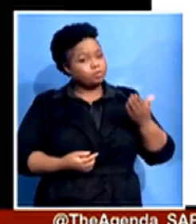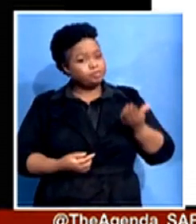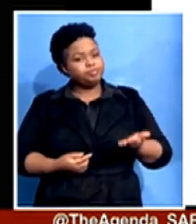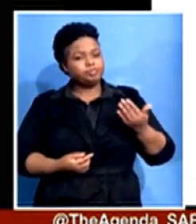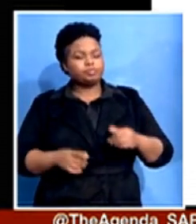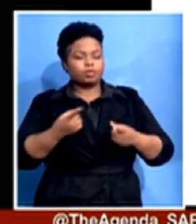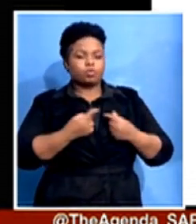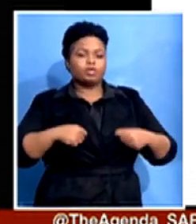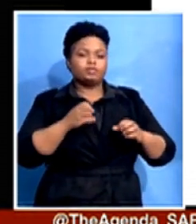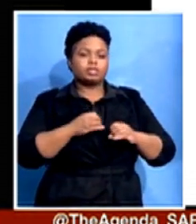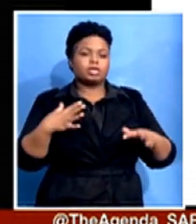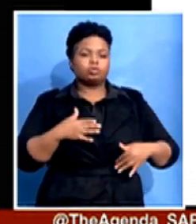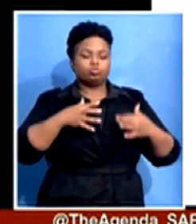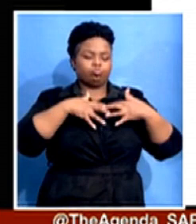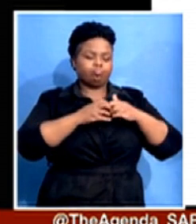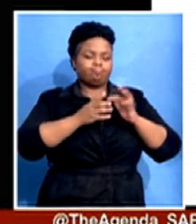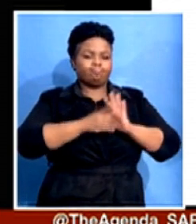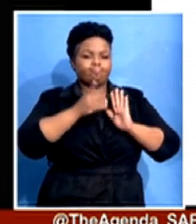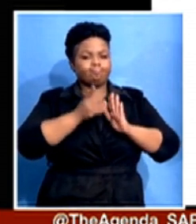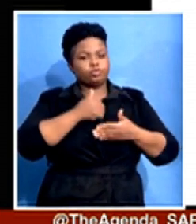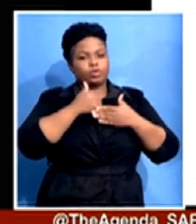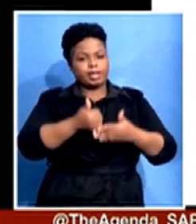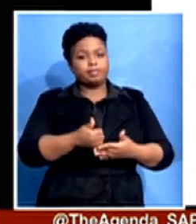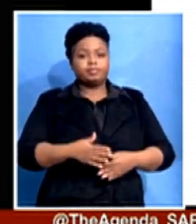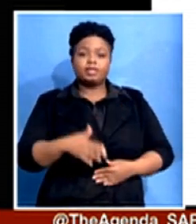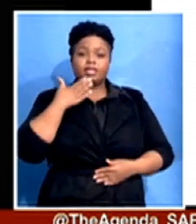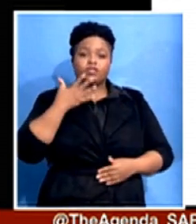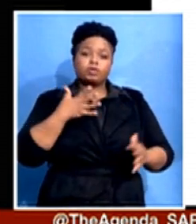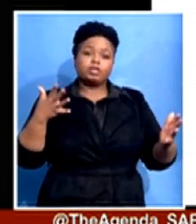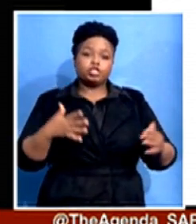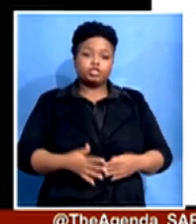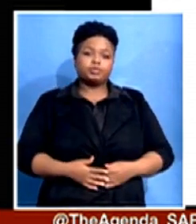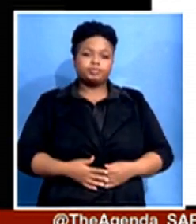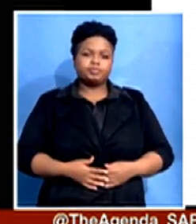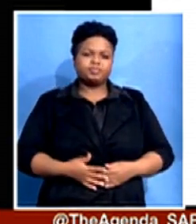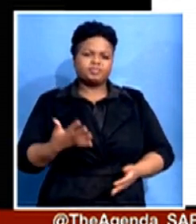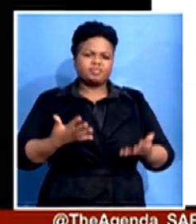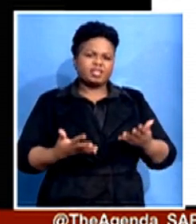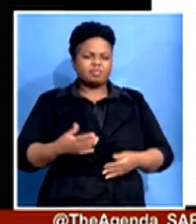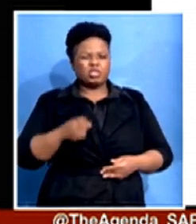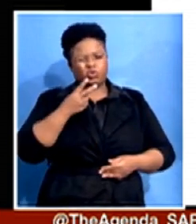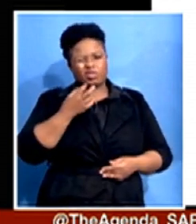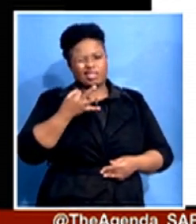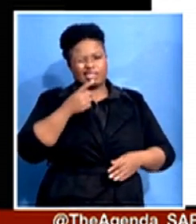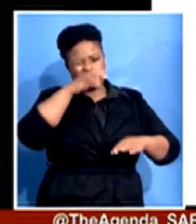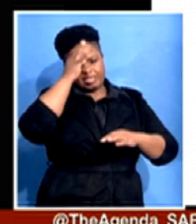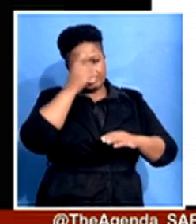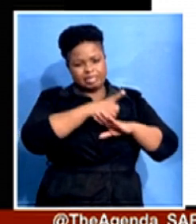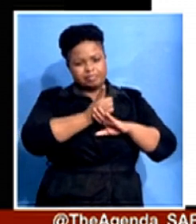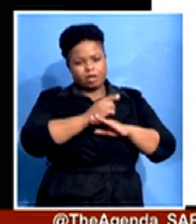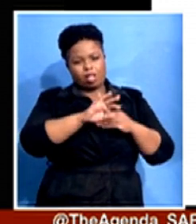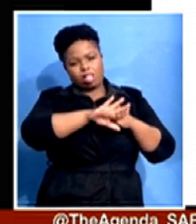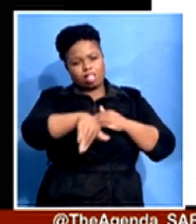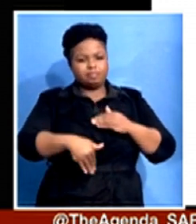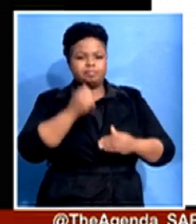helping during COVID. Thank you very much, Busha. I might have gone 2 or 3 minutes outside the time. I sincerely apologize. Thank you very much. I will